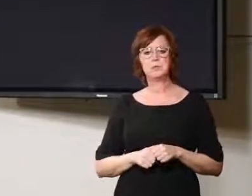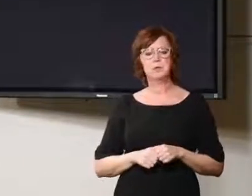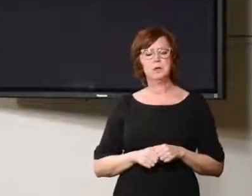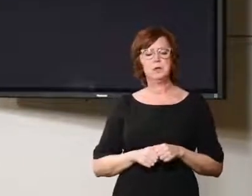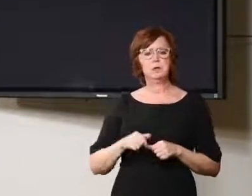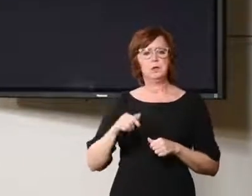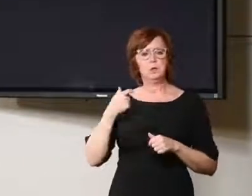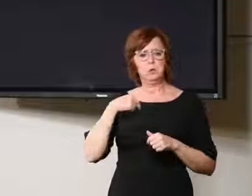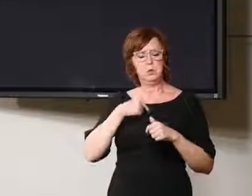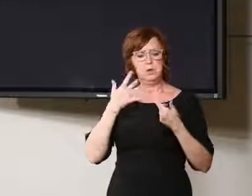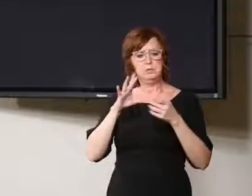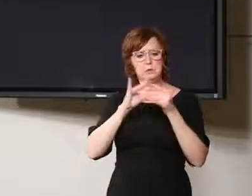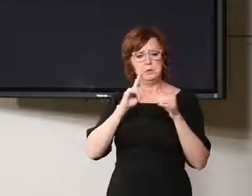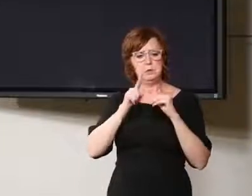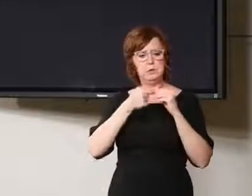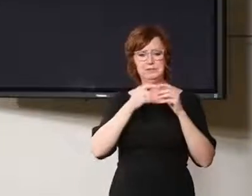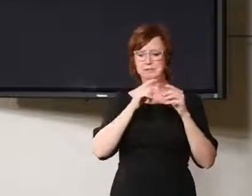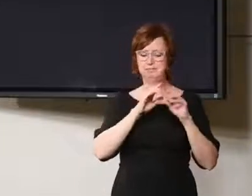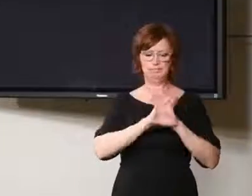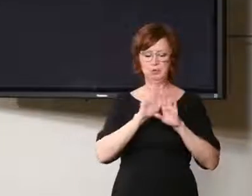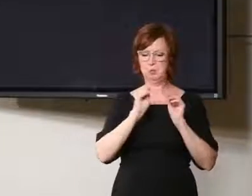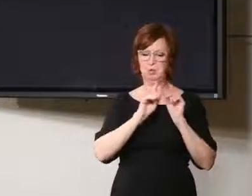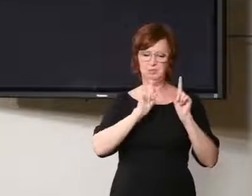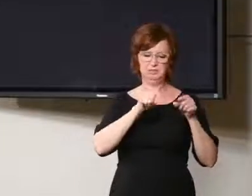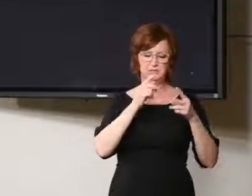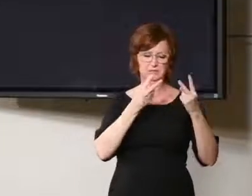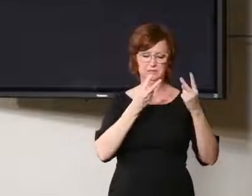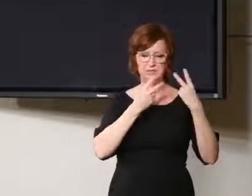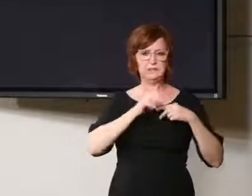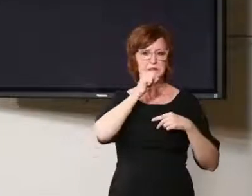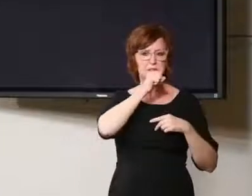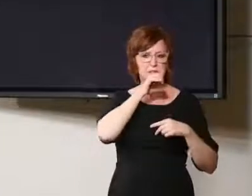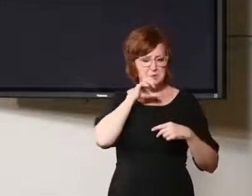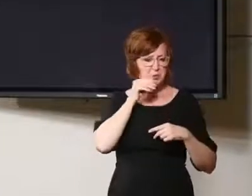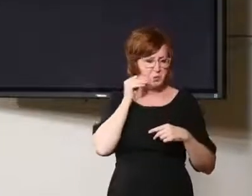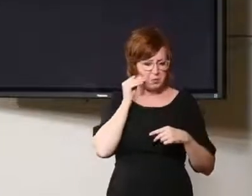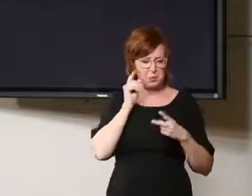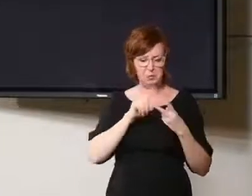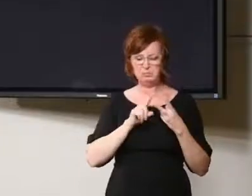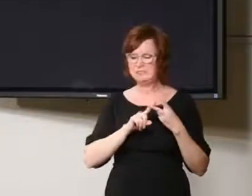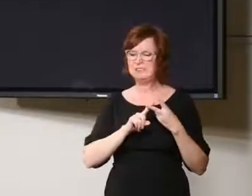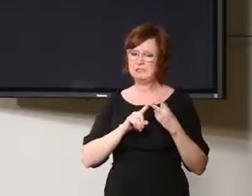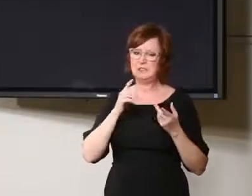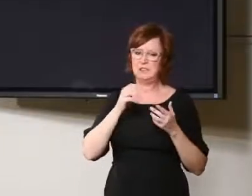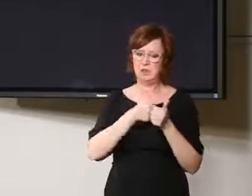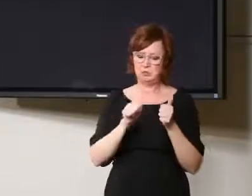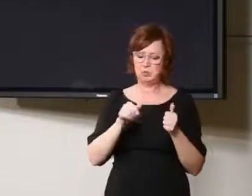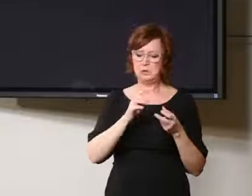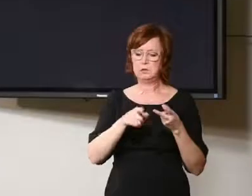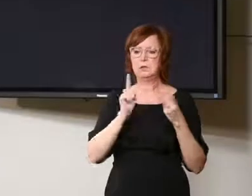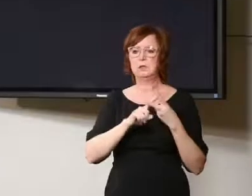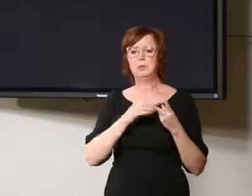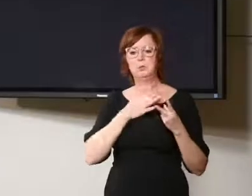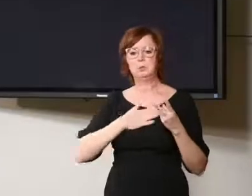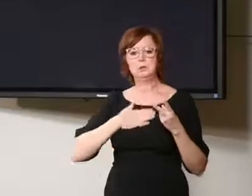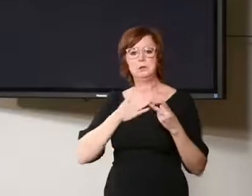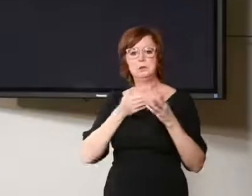discussed all the cautions around visiting long-term care facilities. We also request all